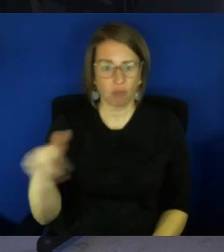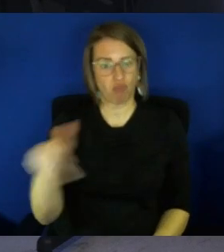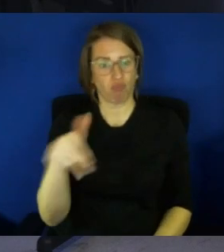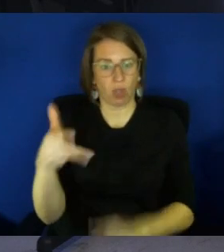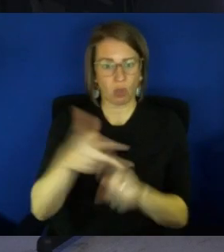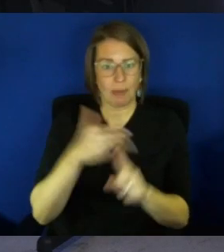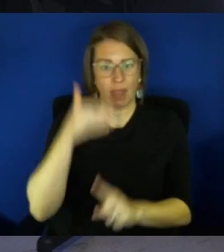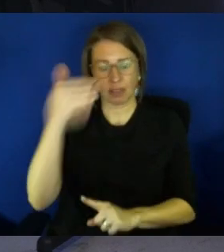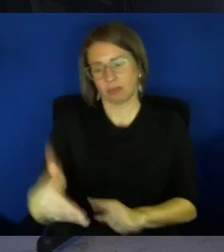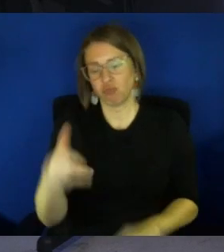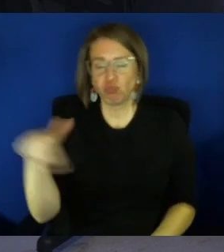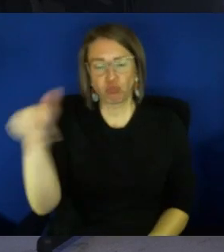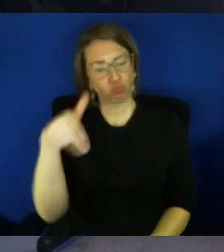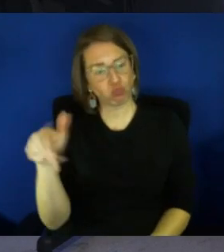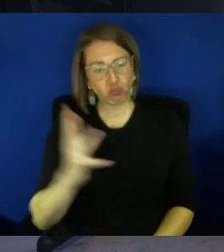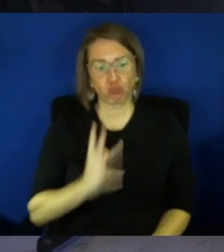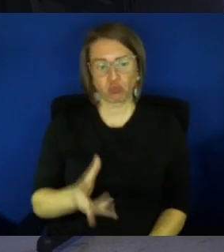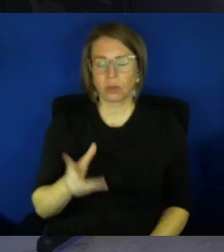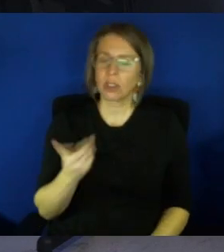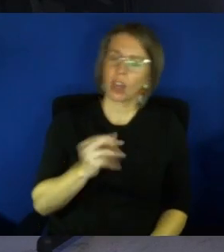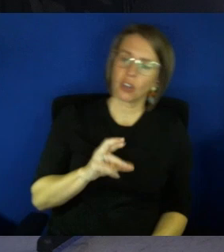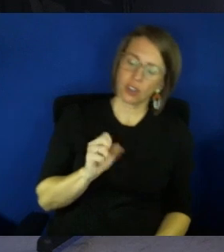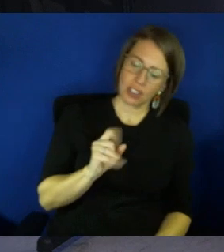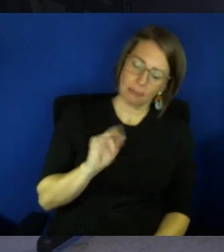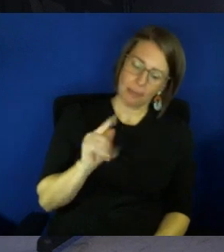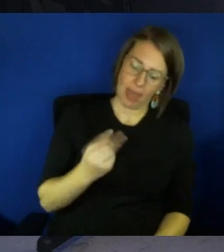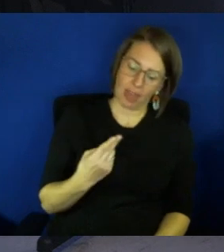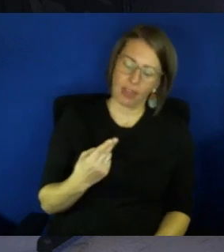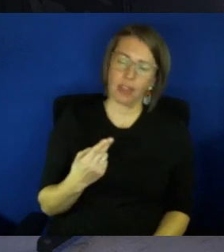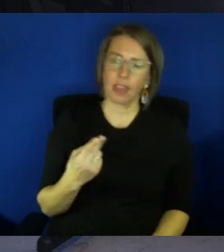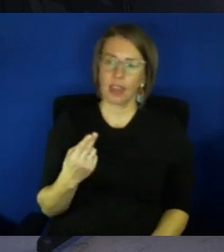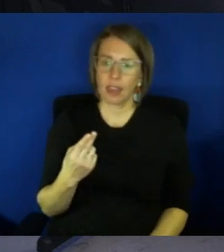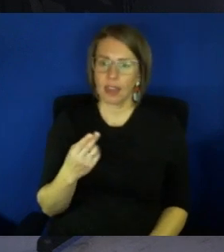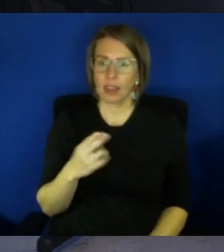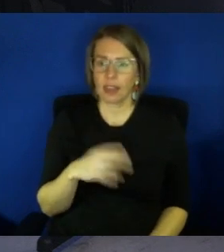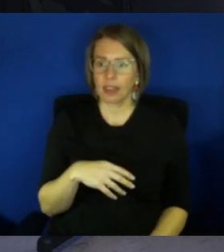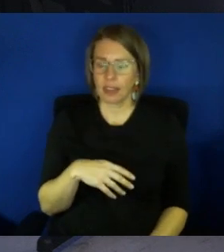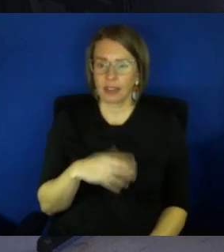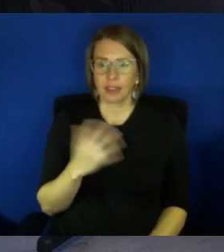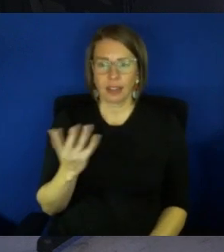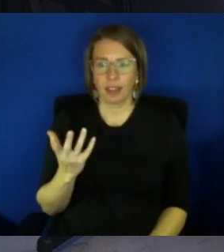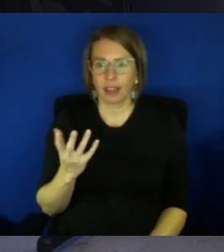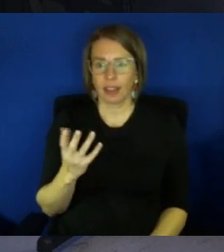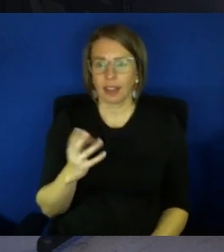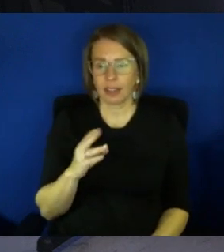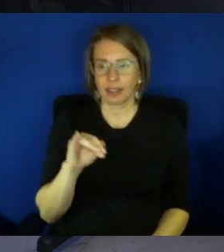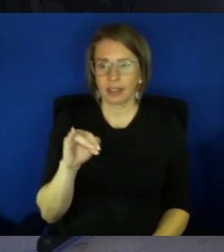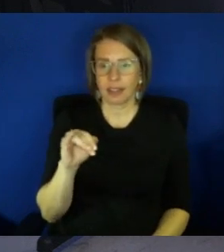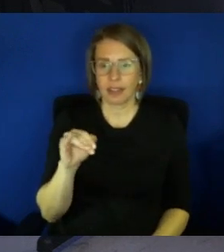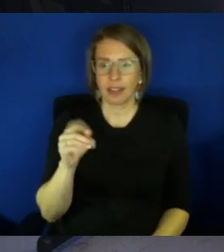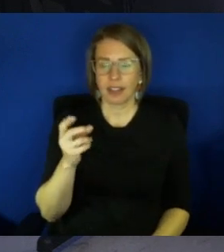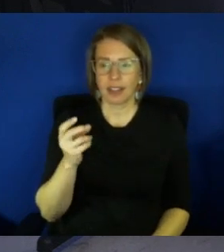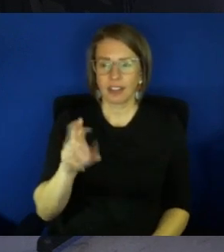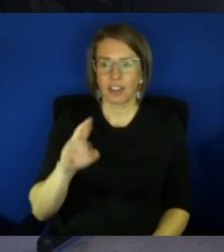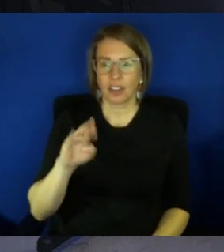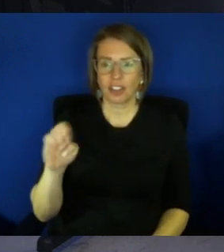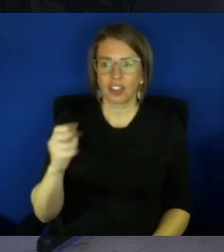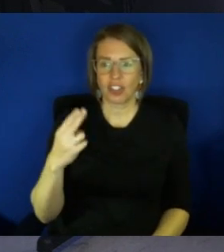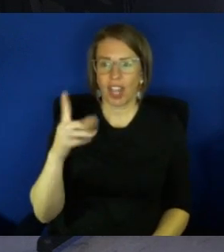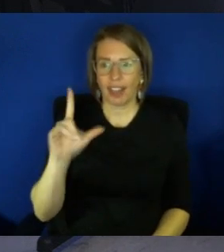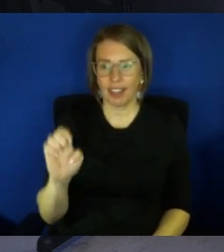months, when Dr. Smith and Dr. Joel, names, Jaylee, all say, okay, you're good to